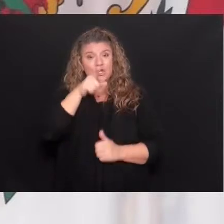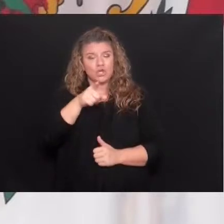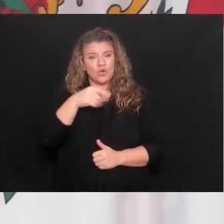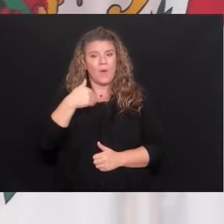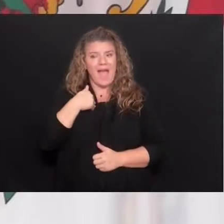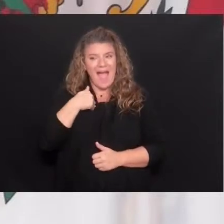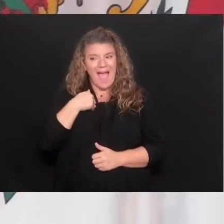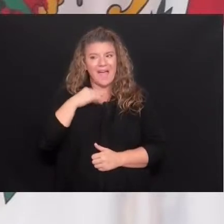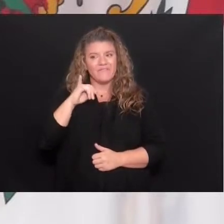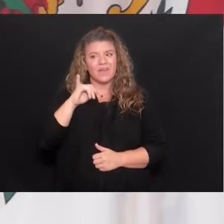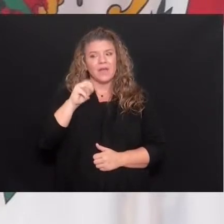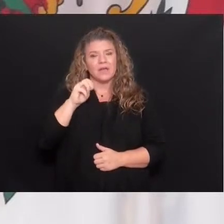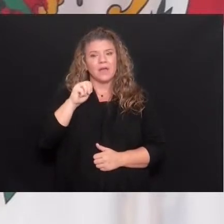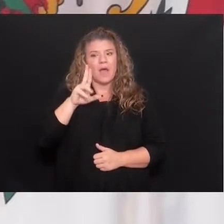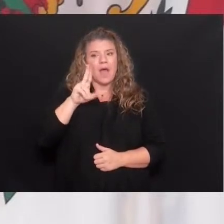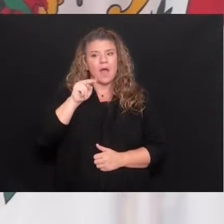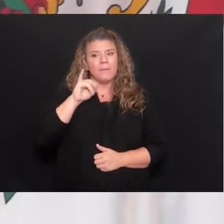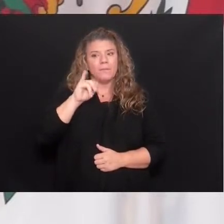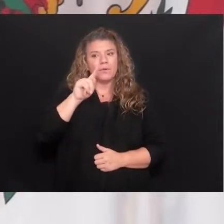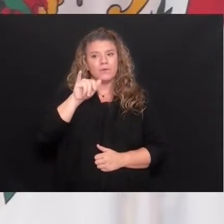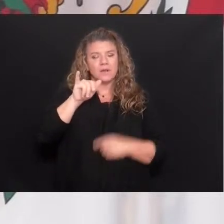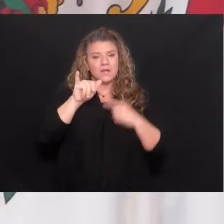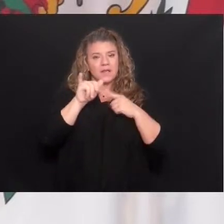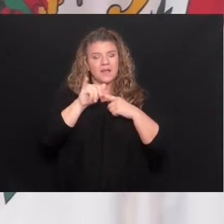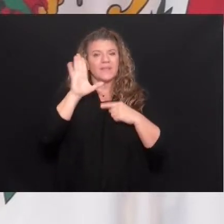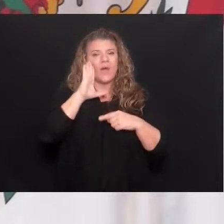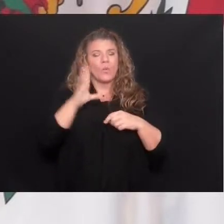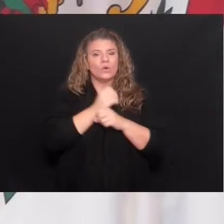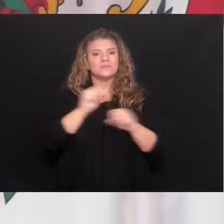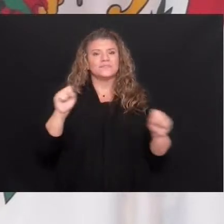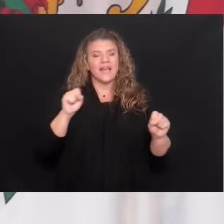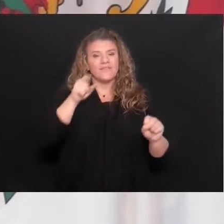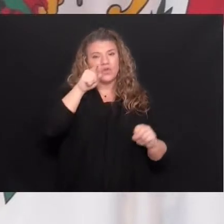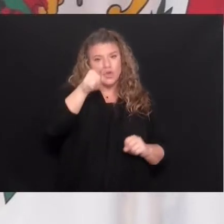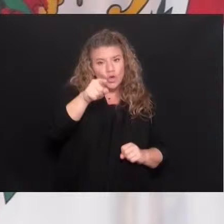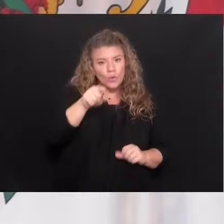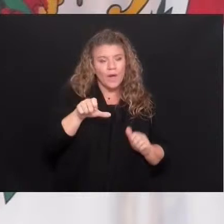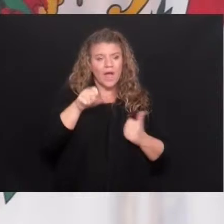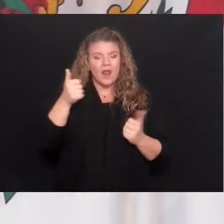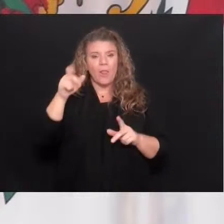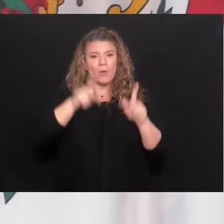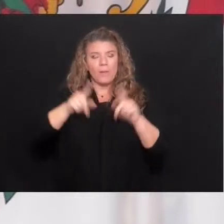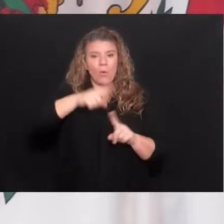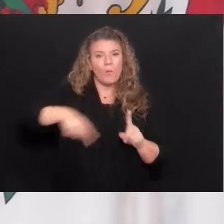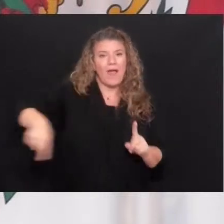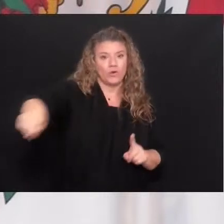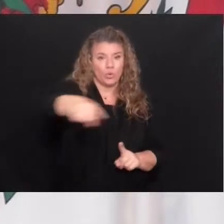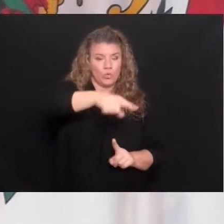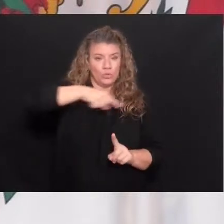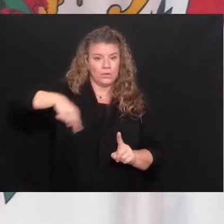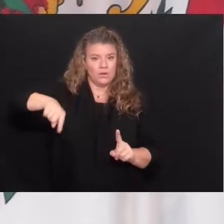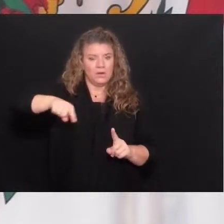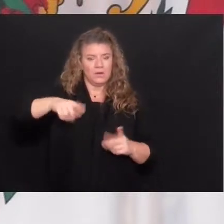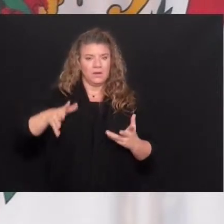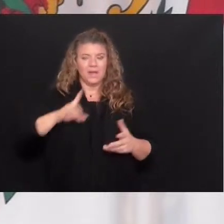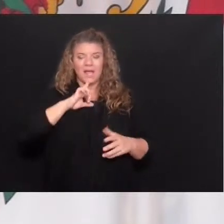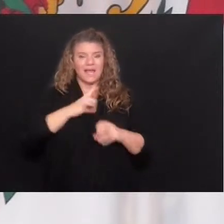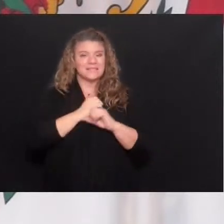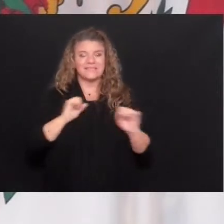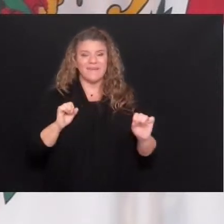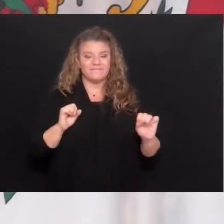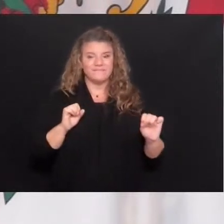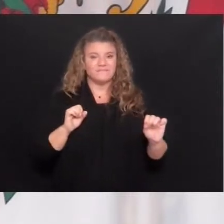is going to really safeguard you and safeguard others around you. It's so safe, it